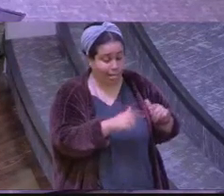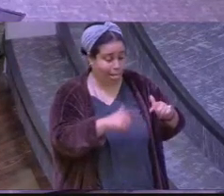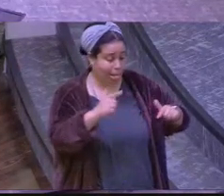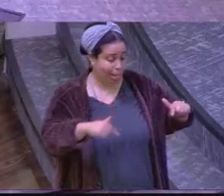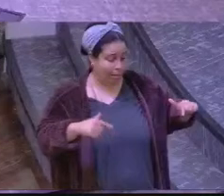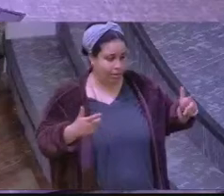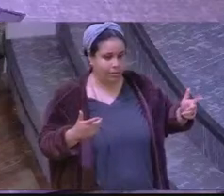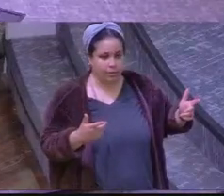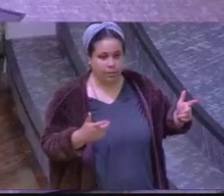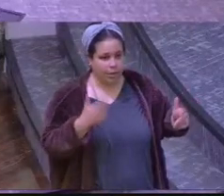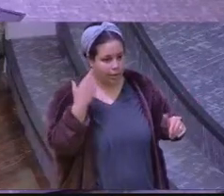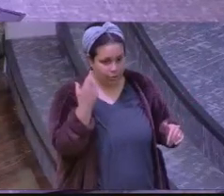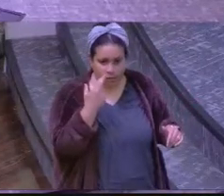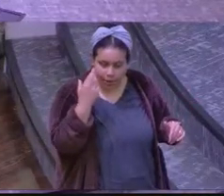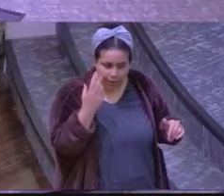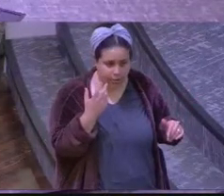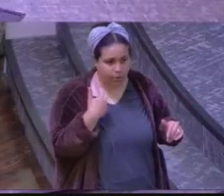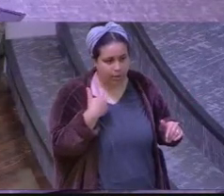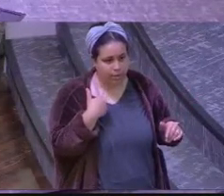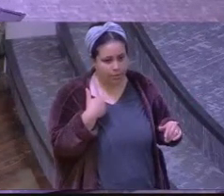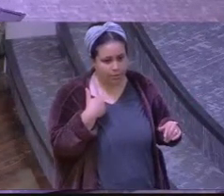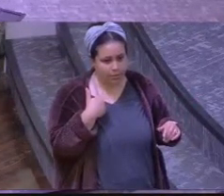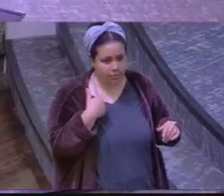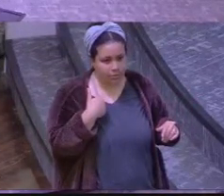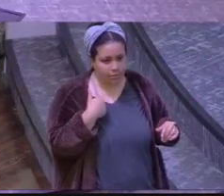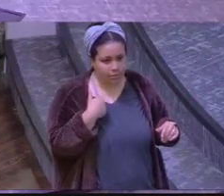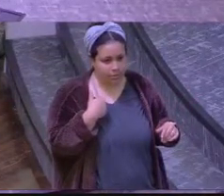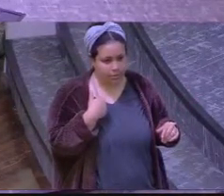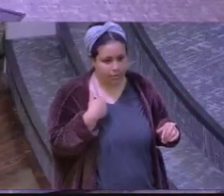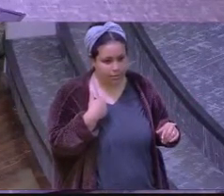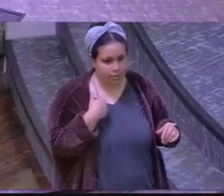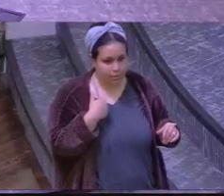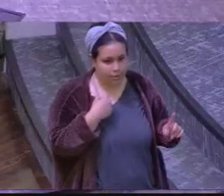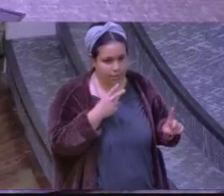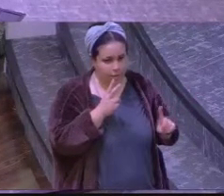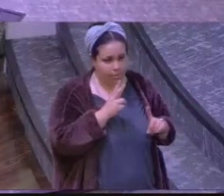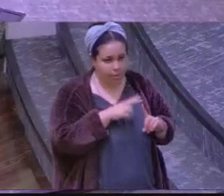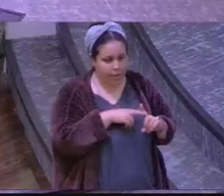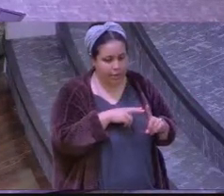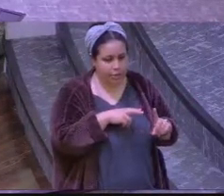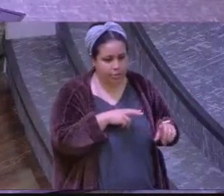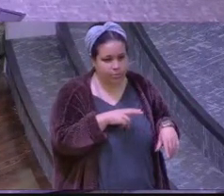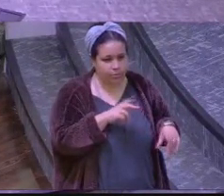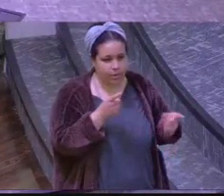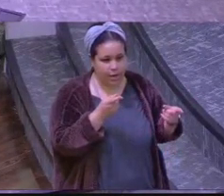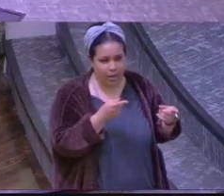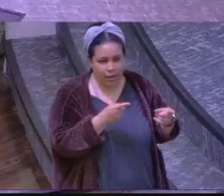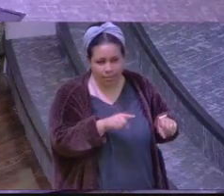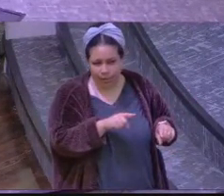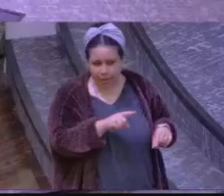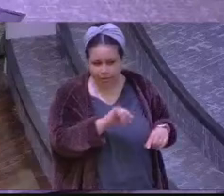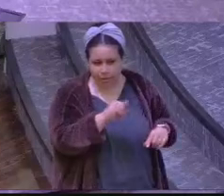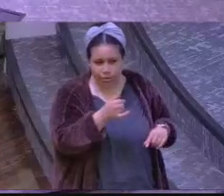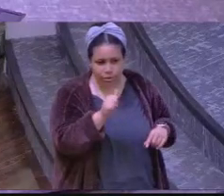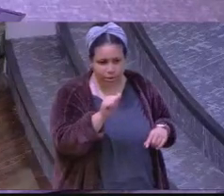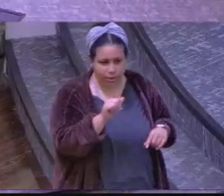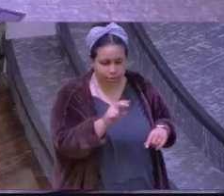realize we had impact aid. We did the application back. I wasn't real sure why we were getting it, so I learned a lot through that process,